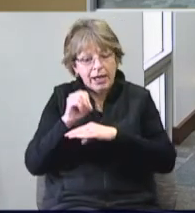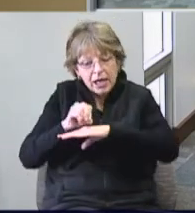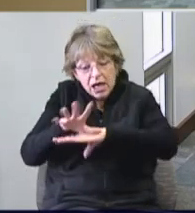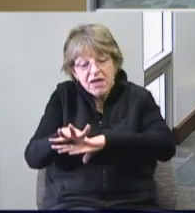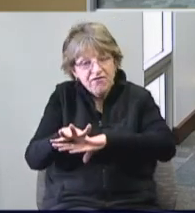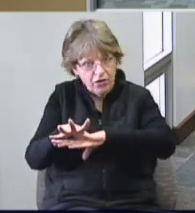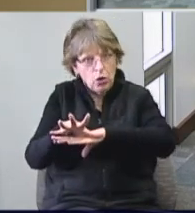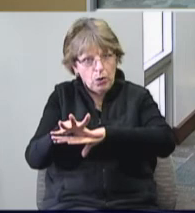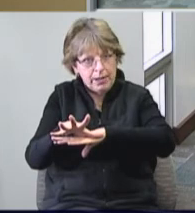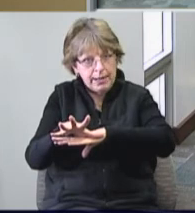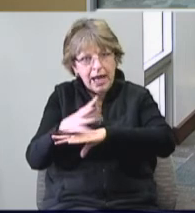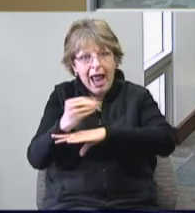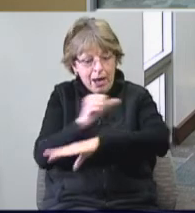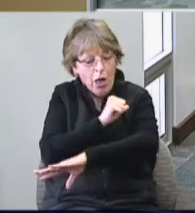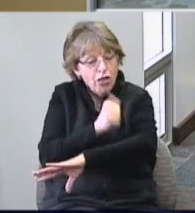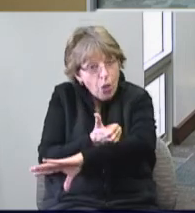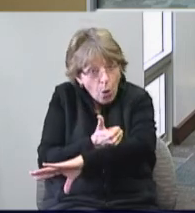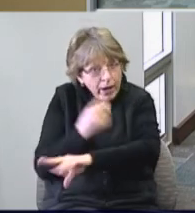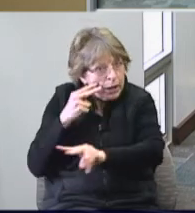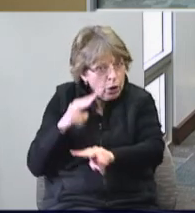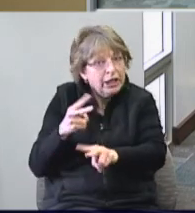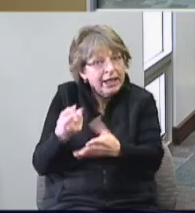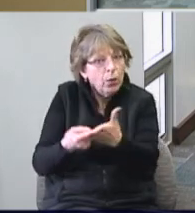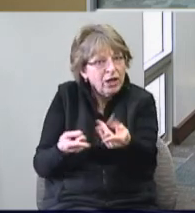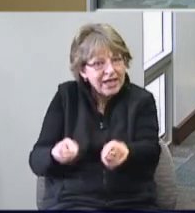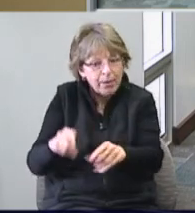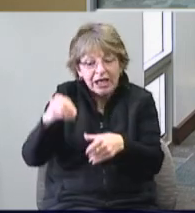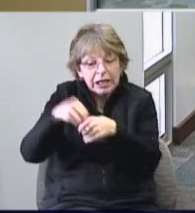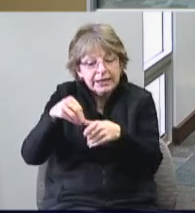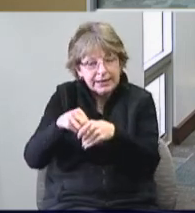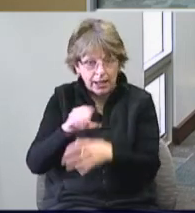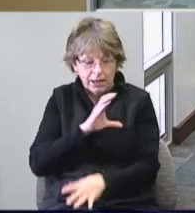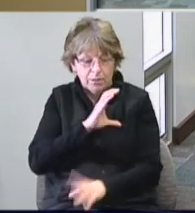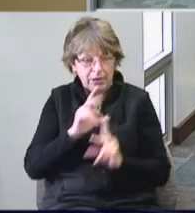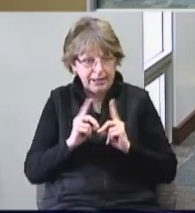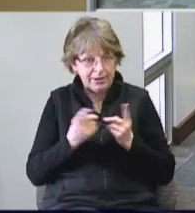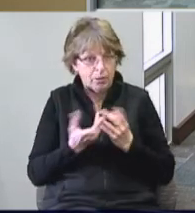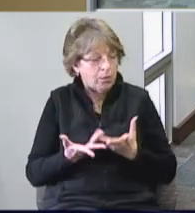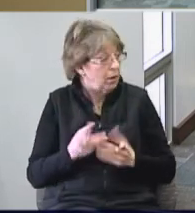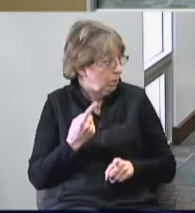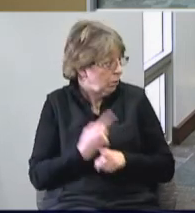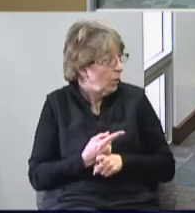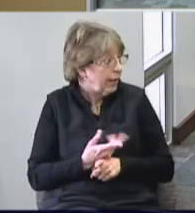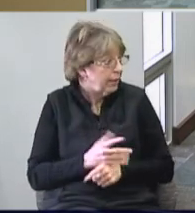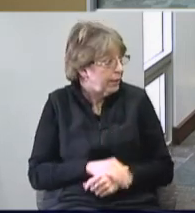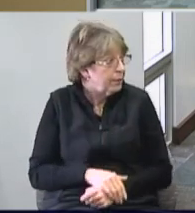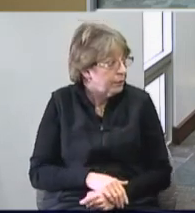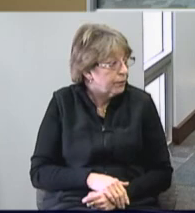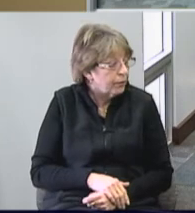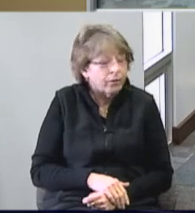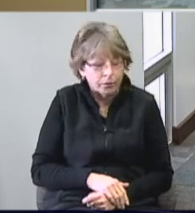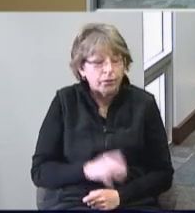Sure. level of authority looking into what's going on. Yeah, that's absolutely an option. Yeah. Okay.